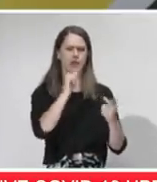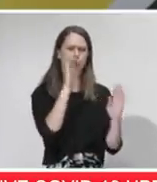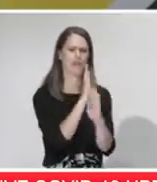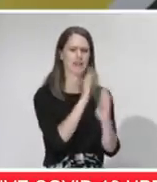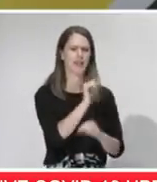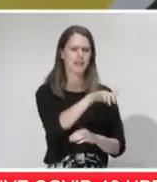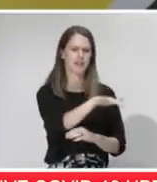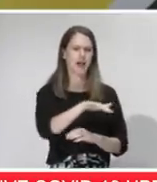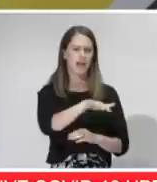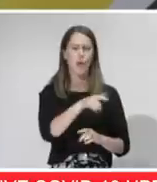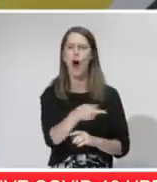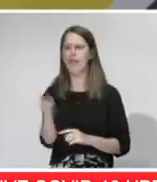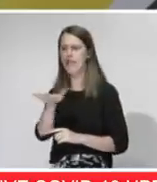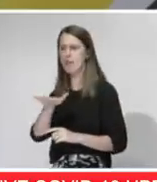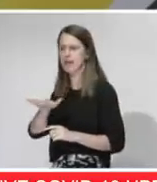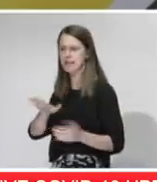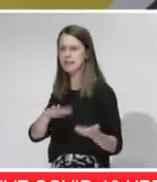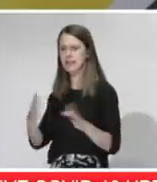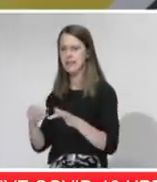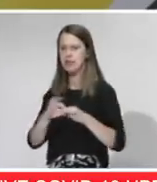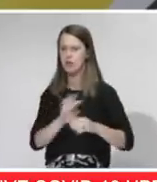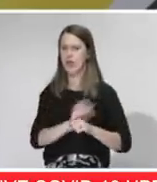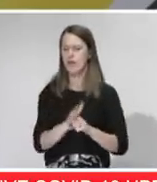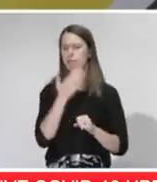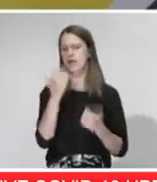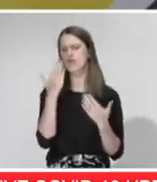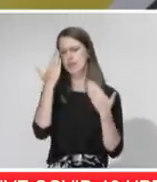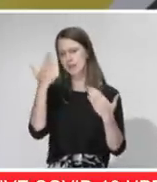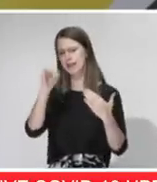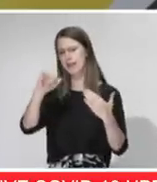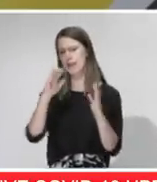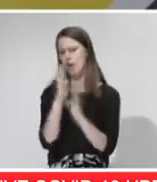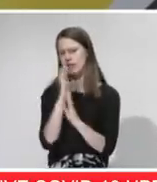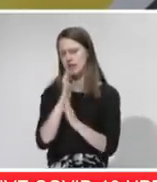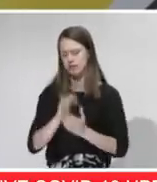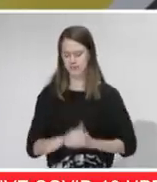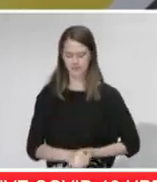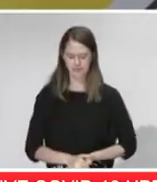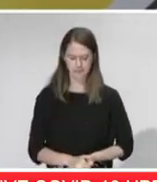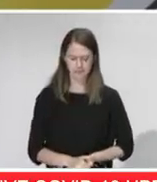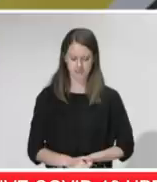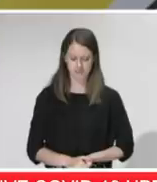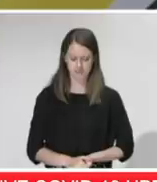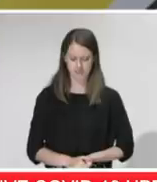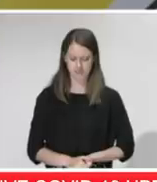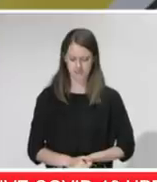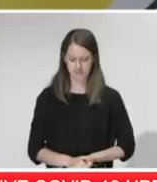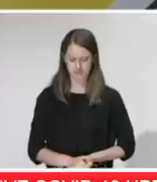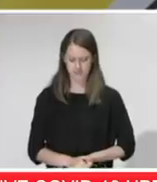other families who have had deaths associated with COVID-19, that their privacy continues to be respected.